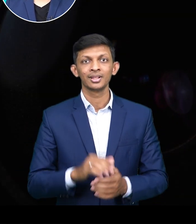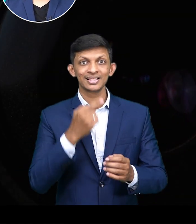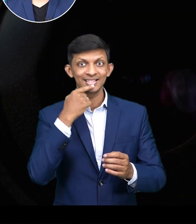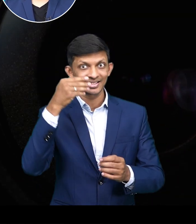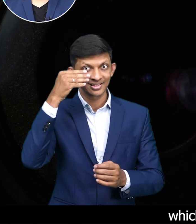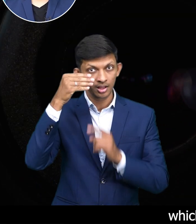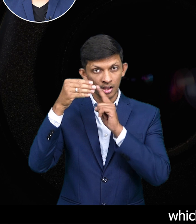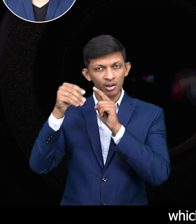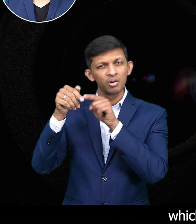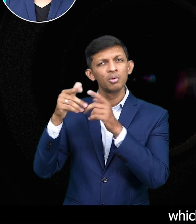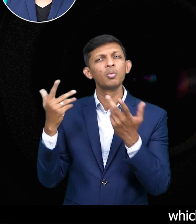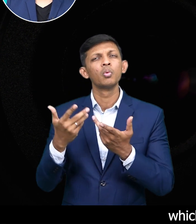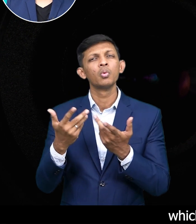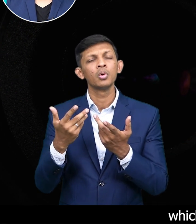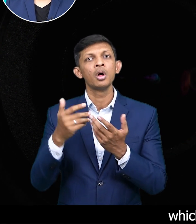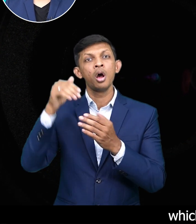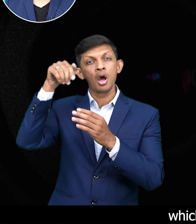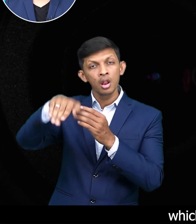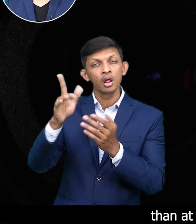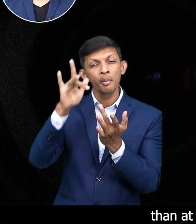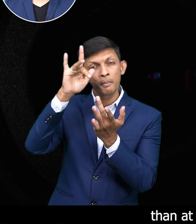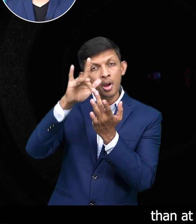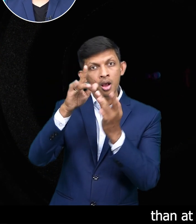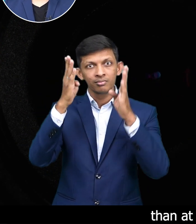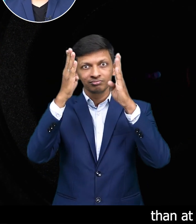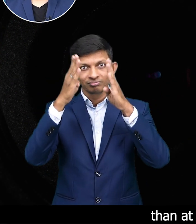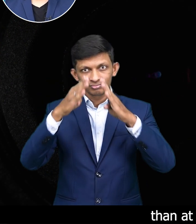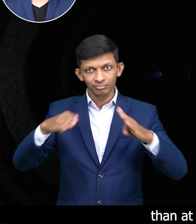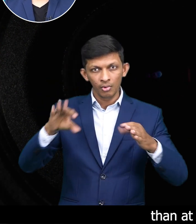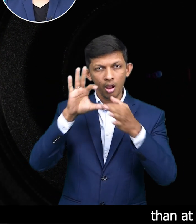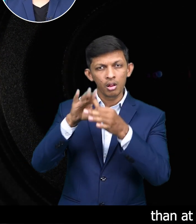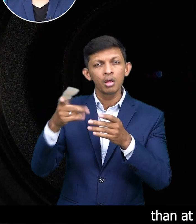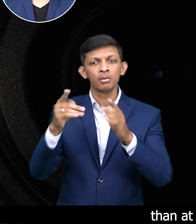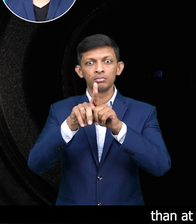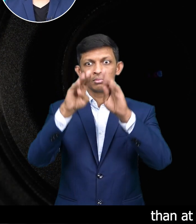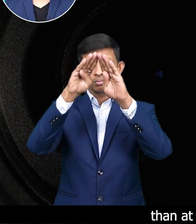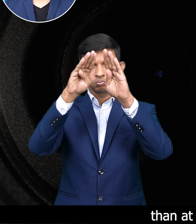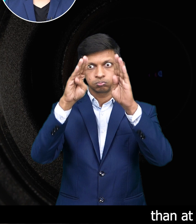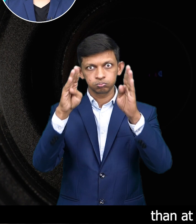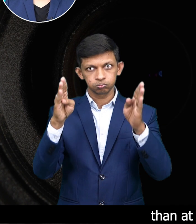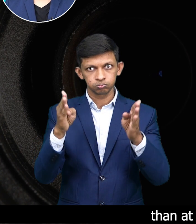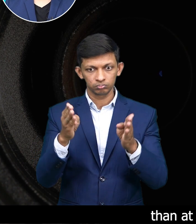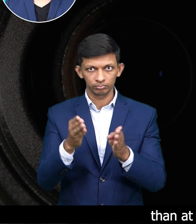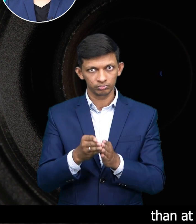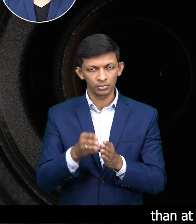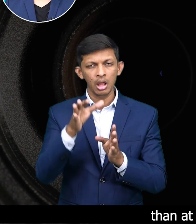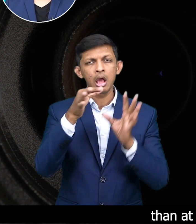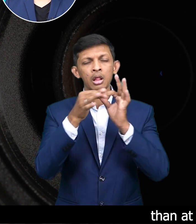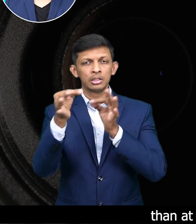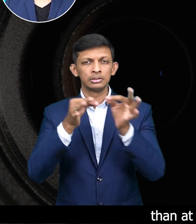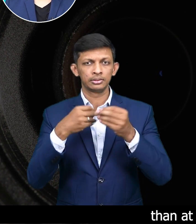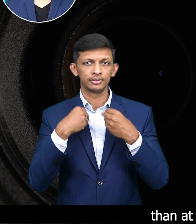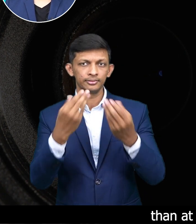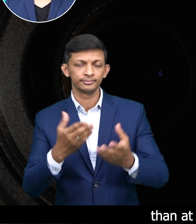The lenses which are thicker in the middle than at the edges are convex lenses.